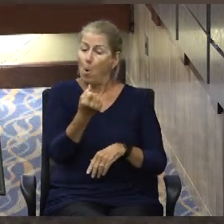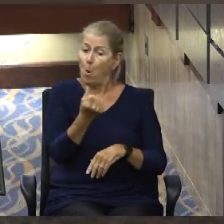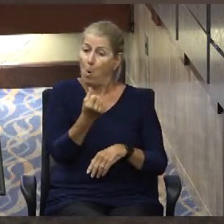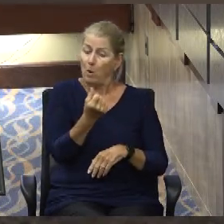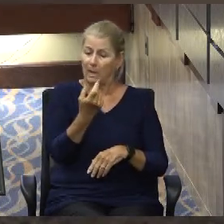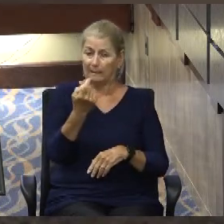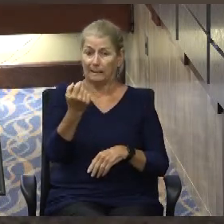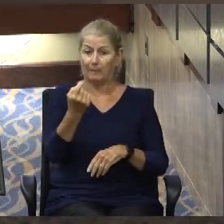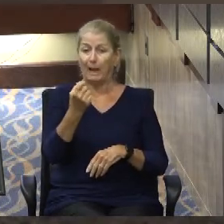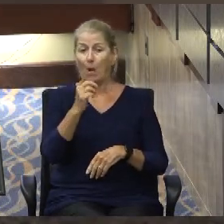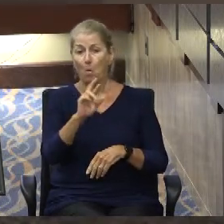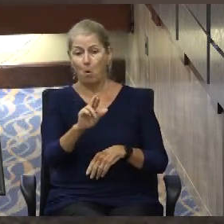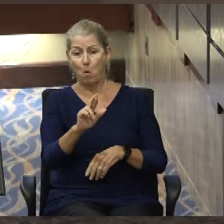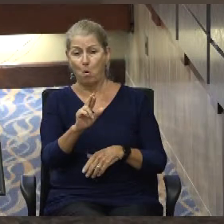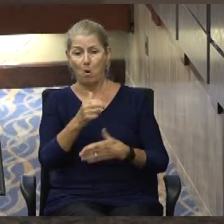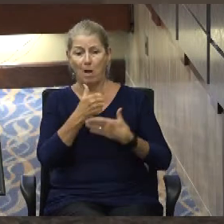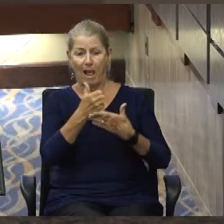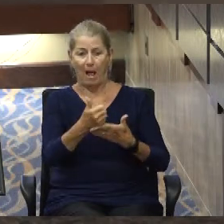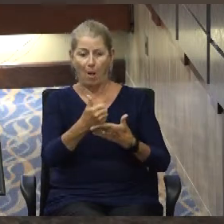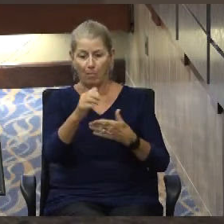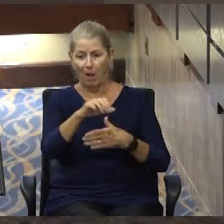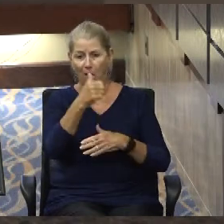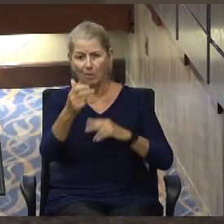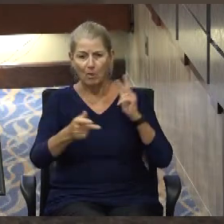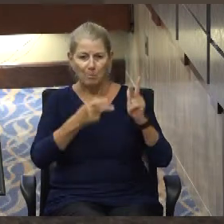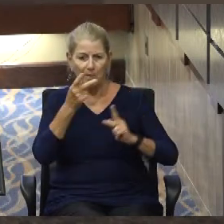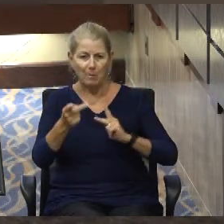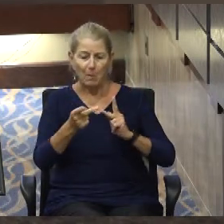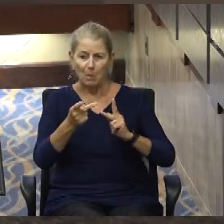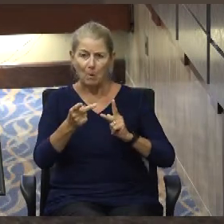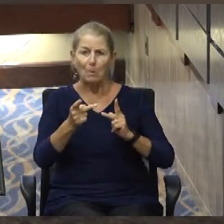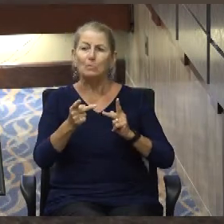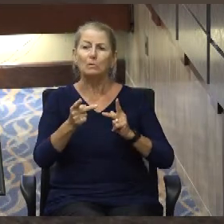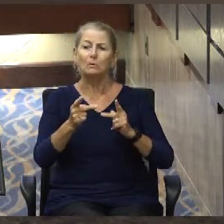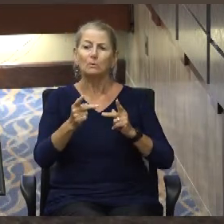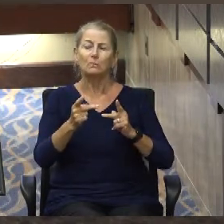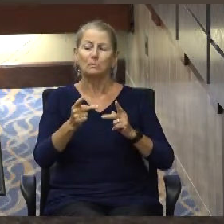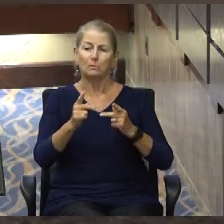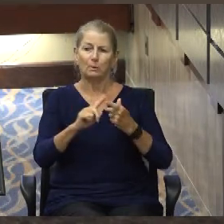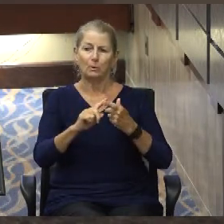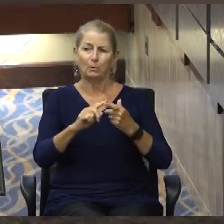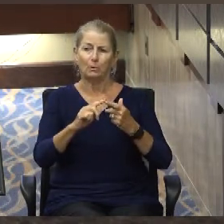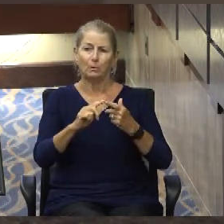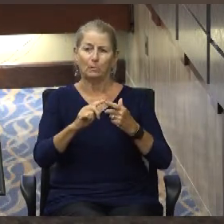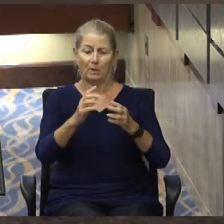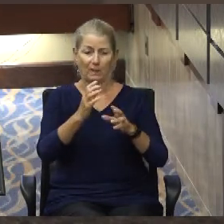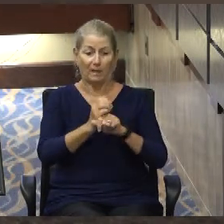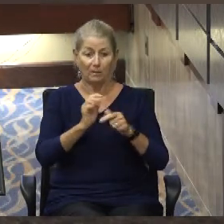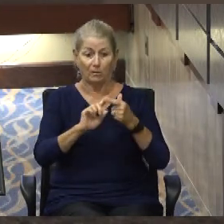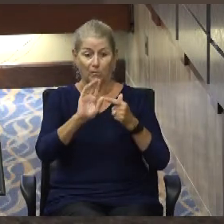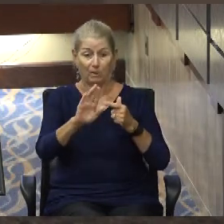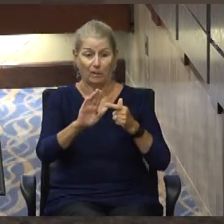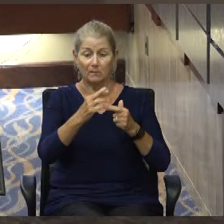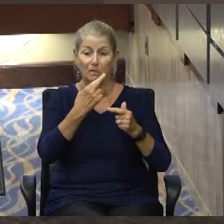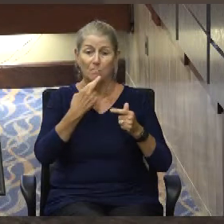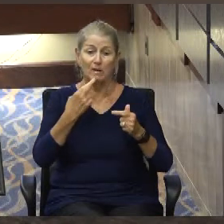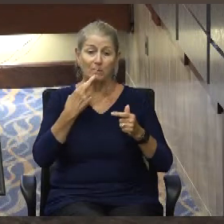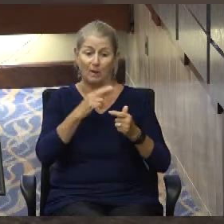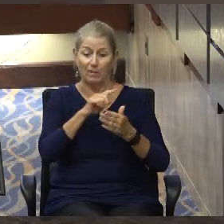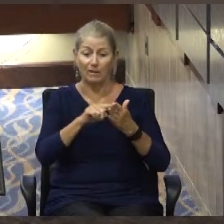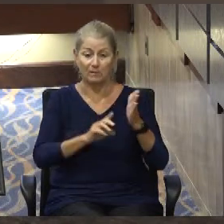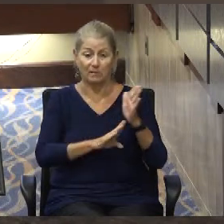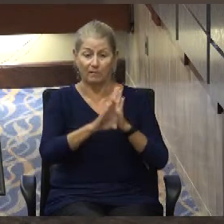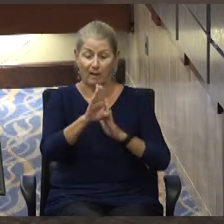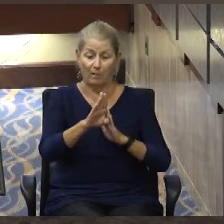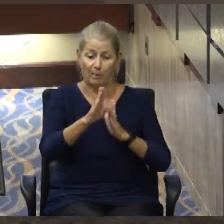bit, or help other folks to be able to get to his place. This developer doesn't realize what he's